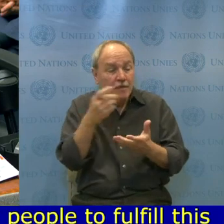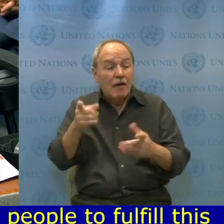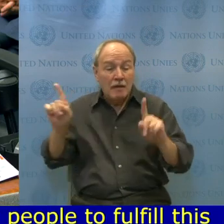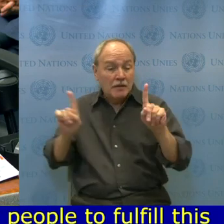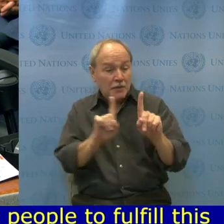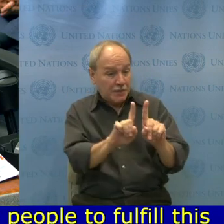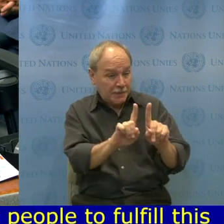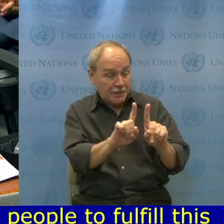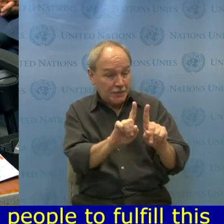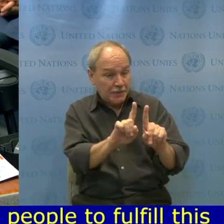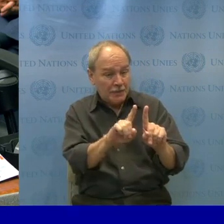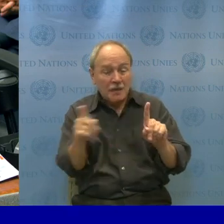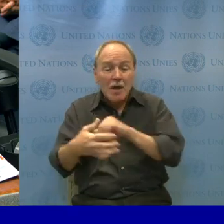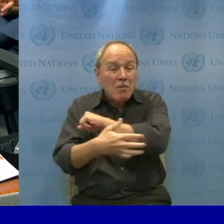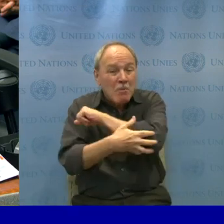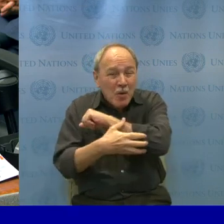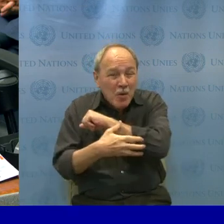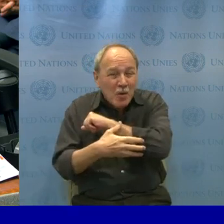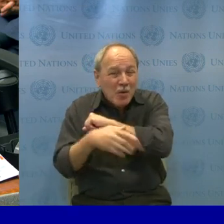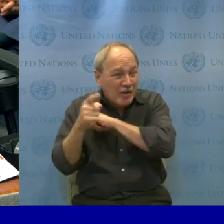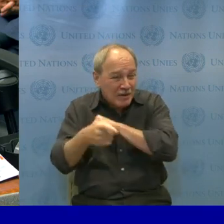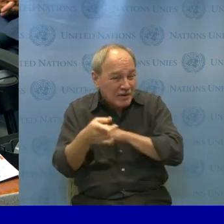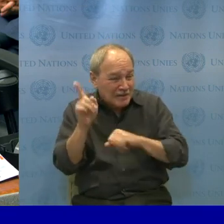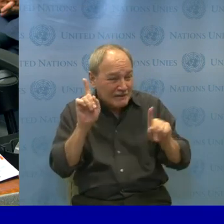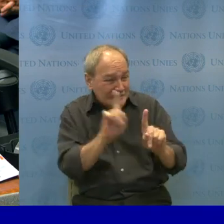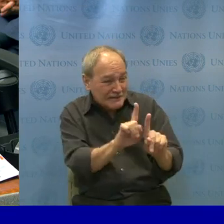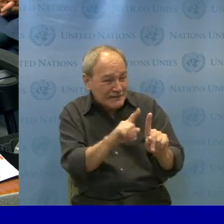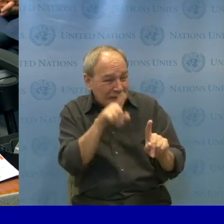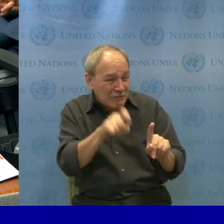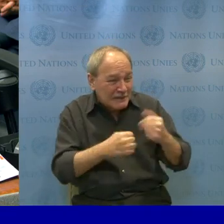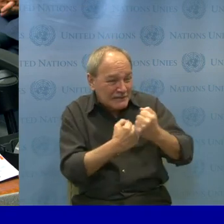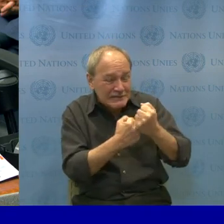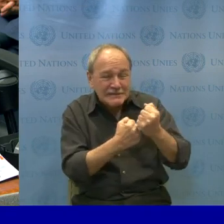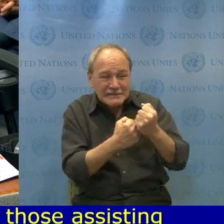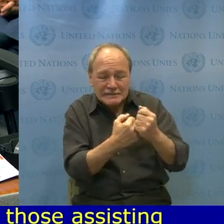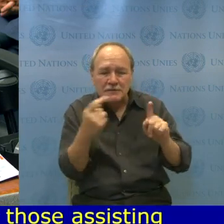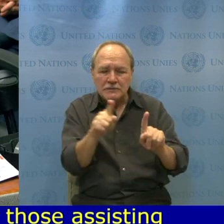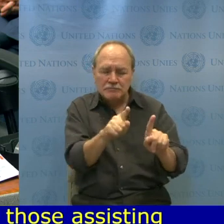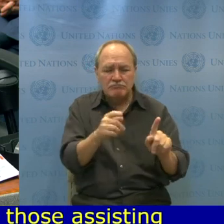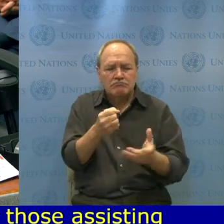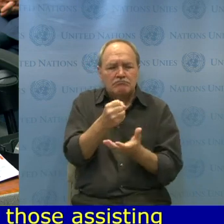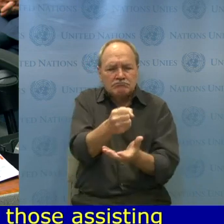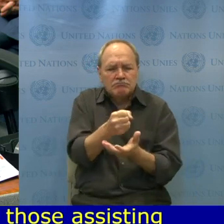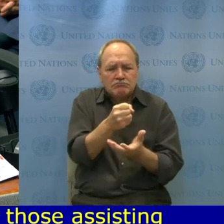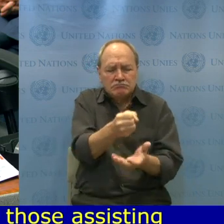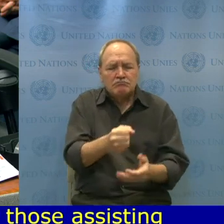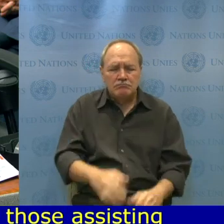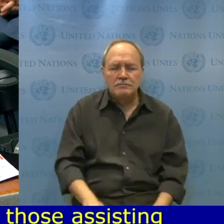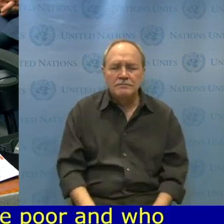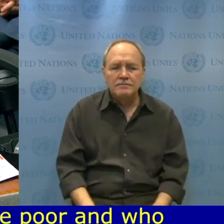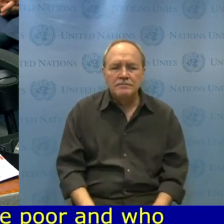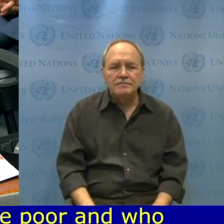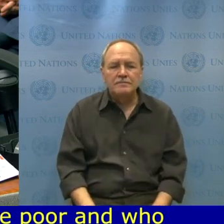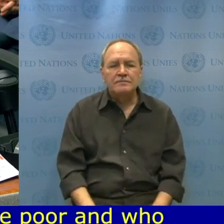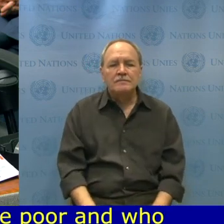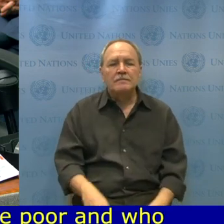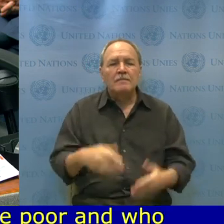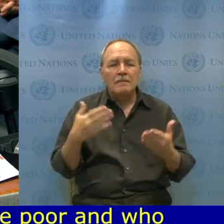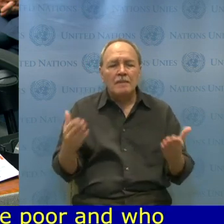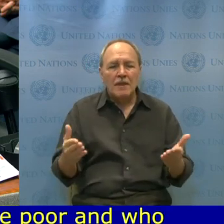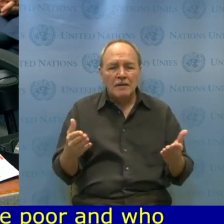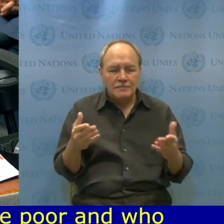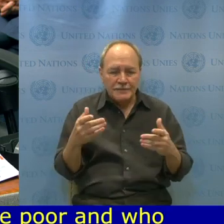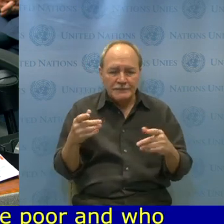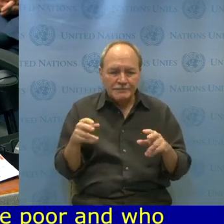are poor and who require these subsidies. And then to measure poverty, we've set up a special line